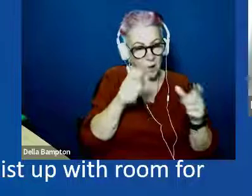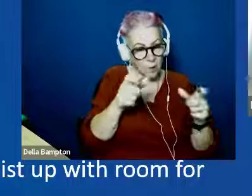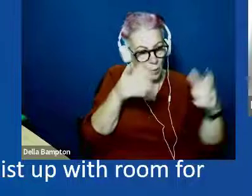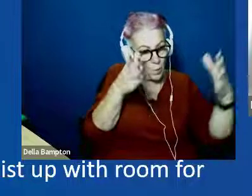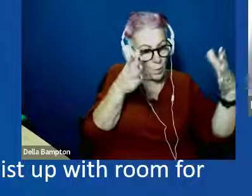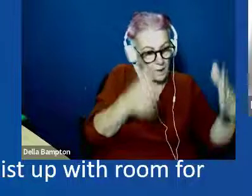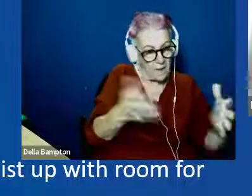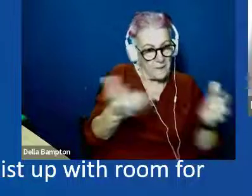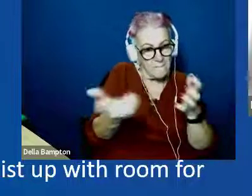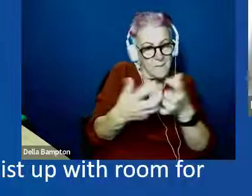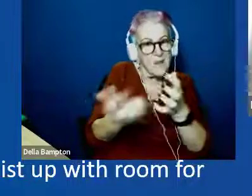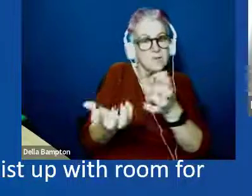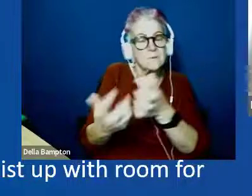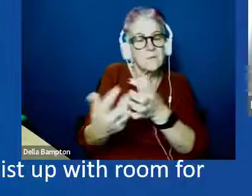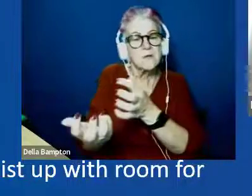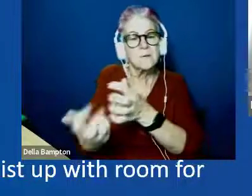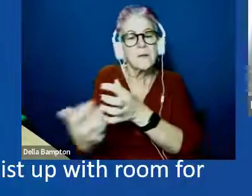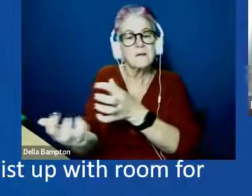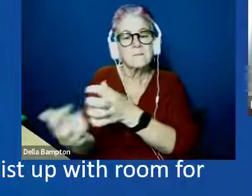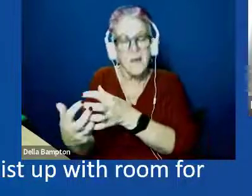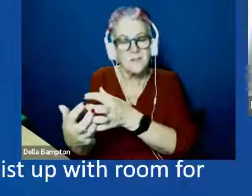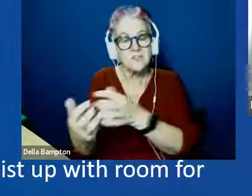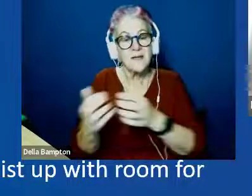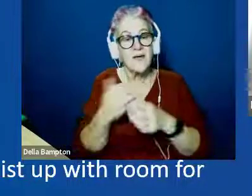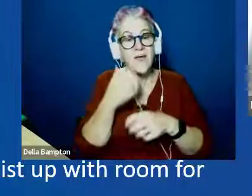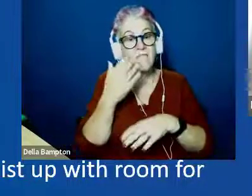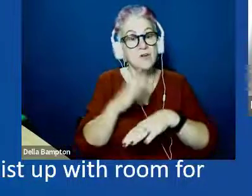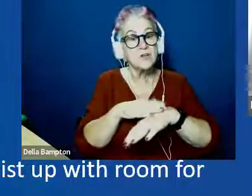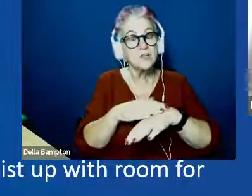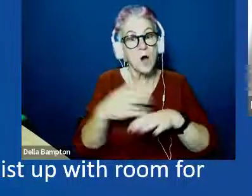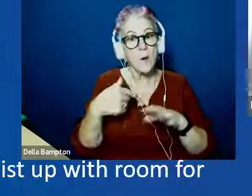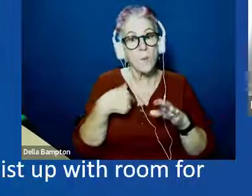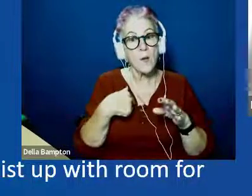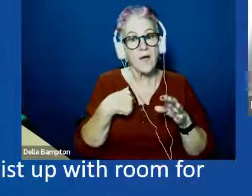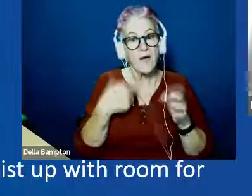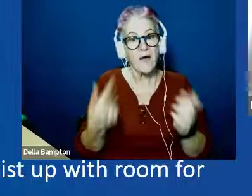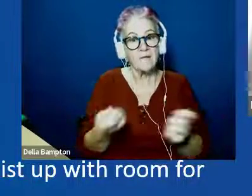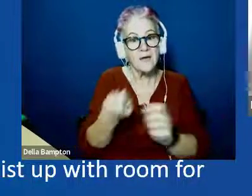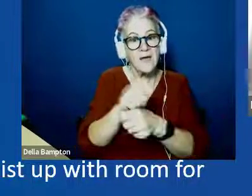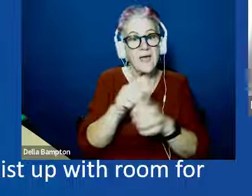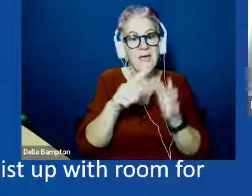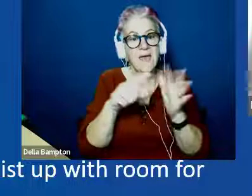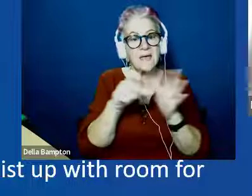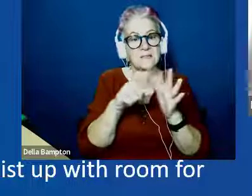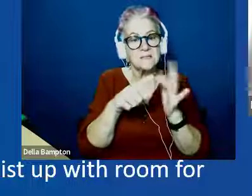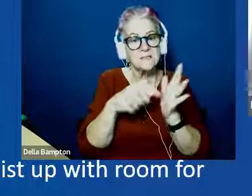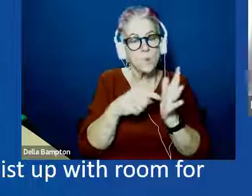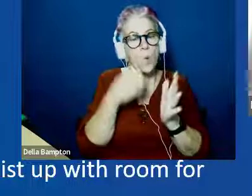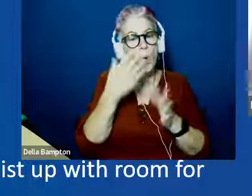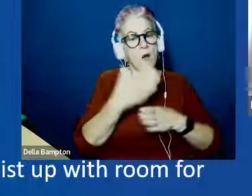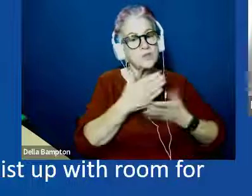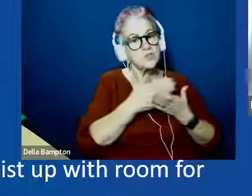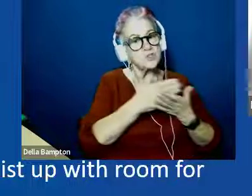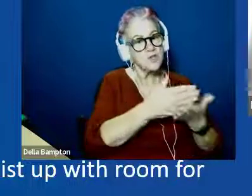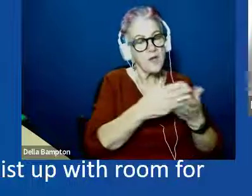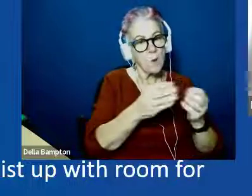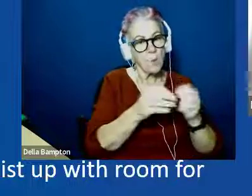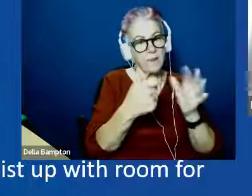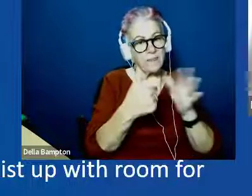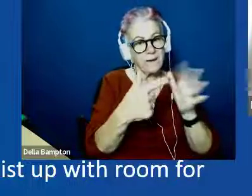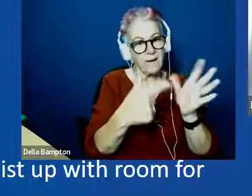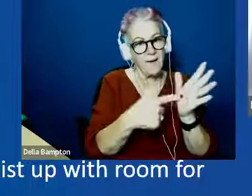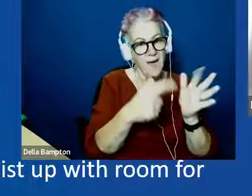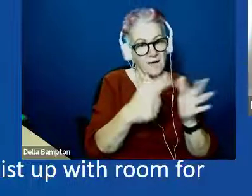us, that every time we edited something and put something onto the video, we were able to share that with Kate herself, and also